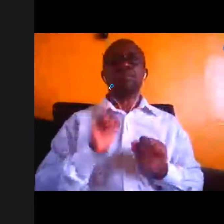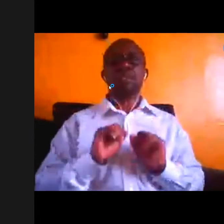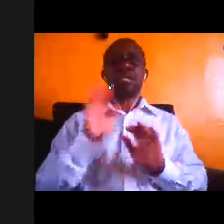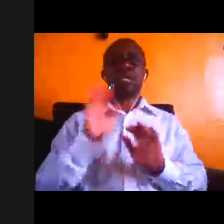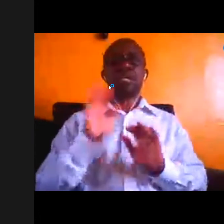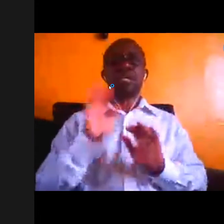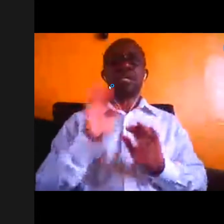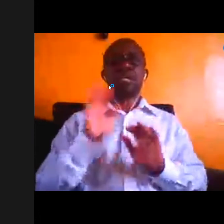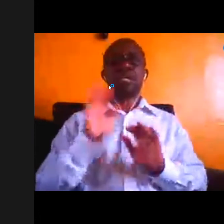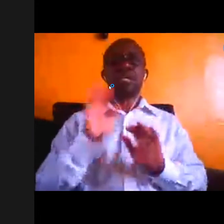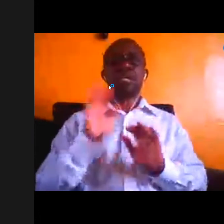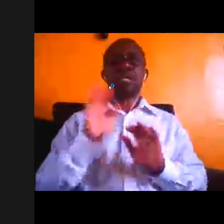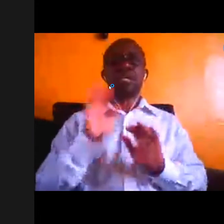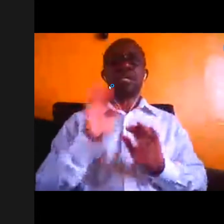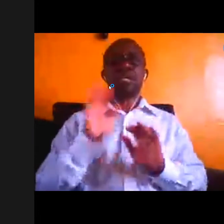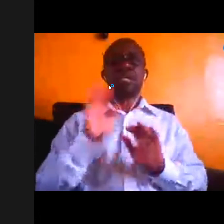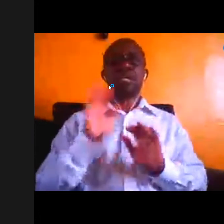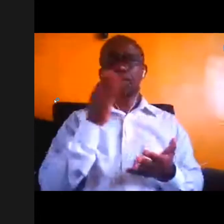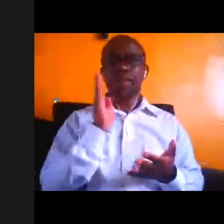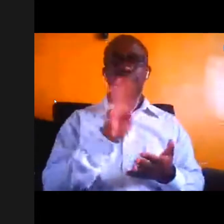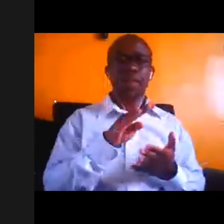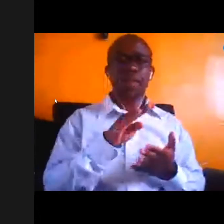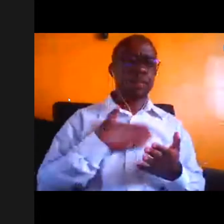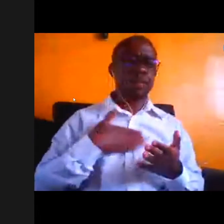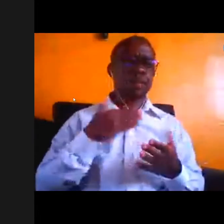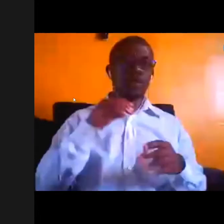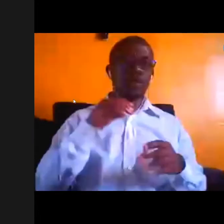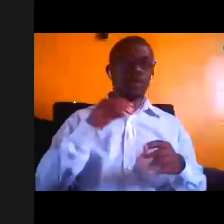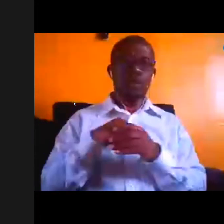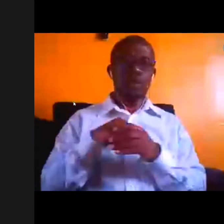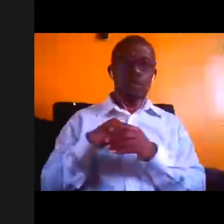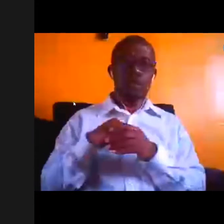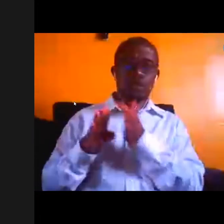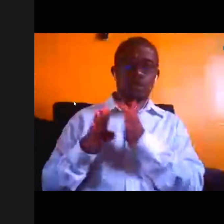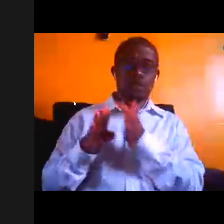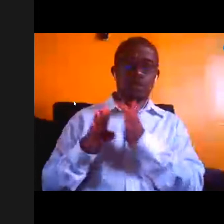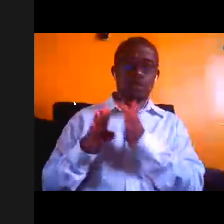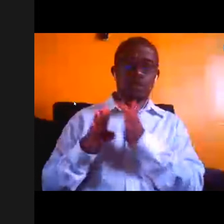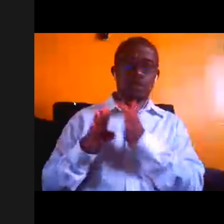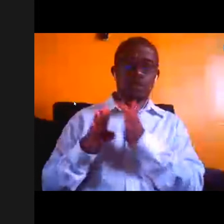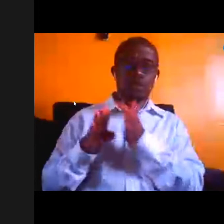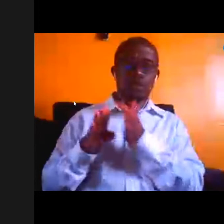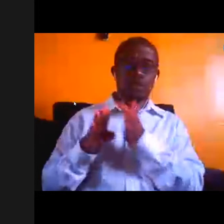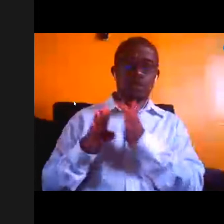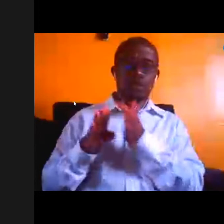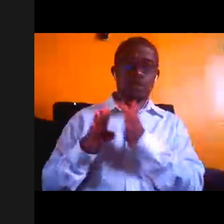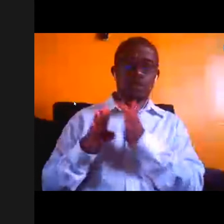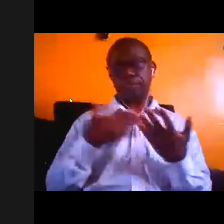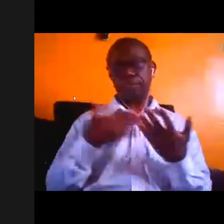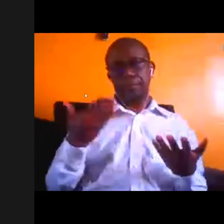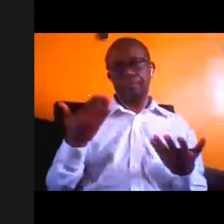comments or feedback on Monso's presentation, we'd really appreciate.